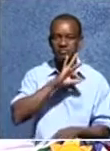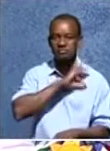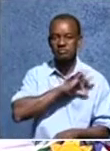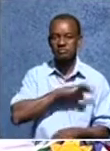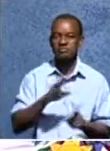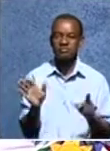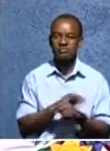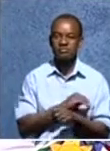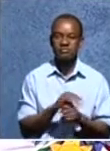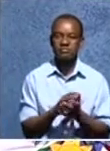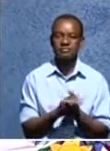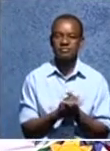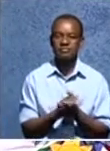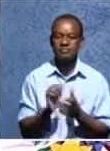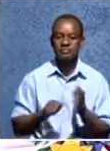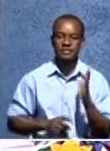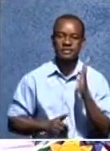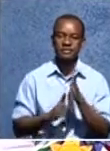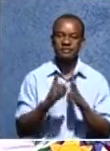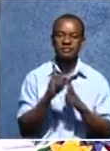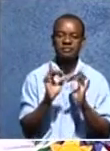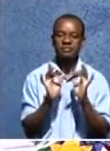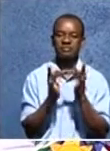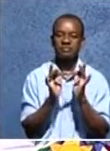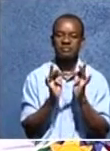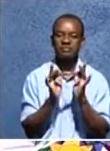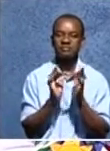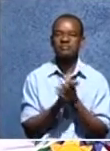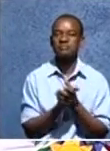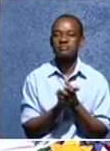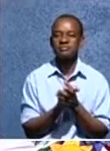that. They are developing those routes. So that's